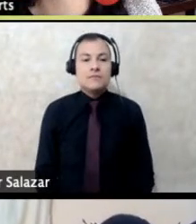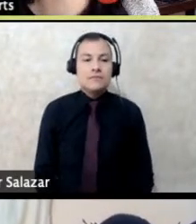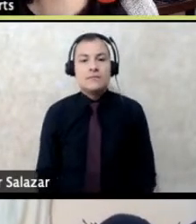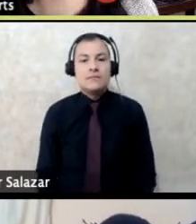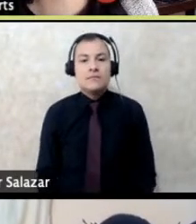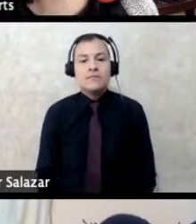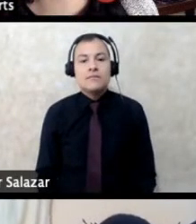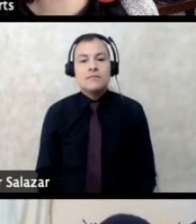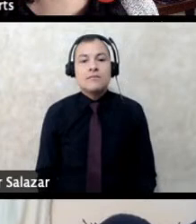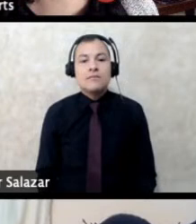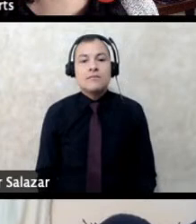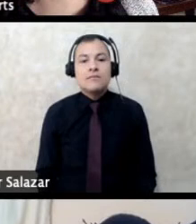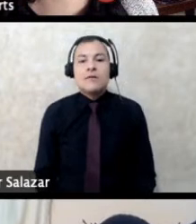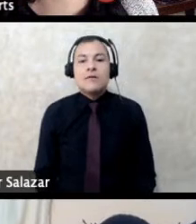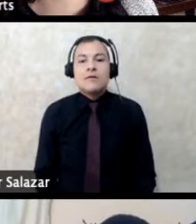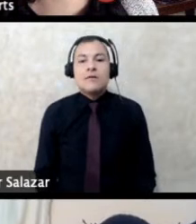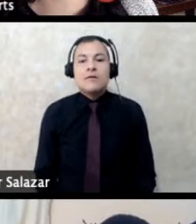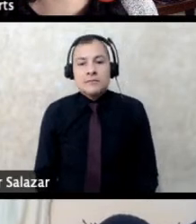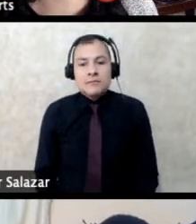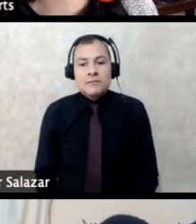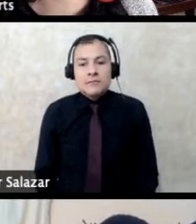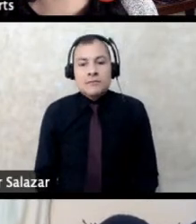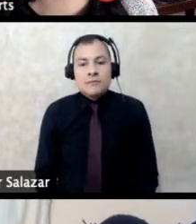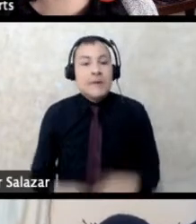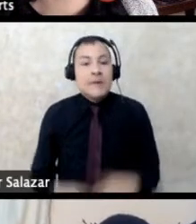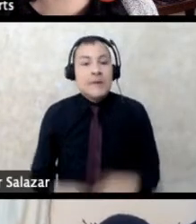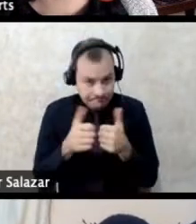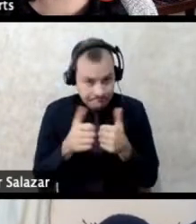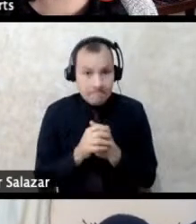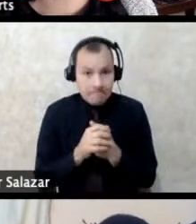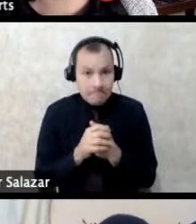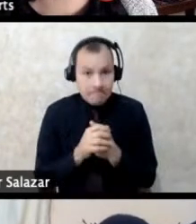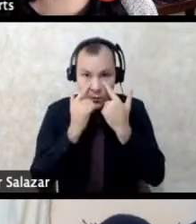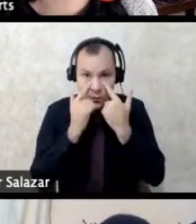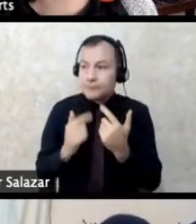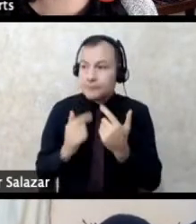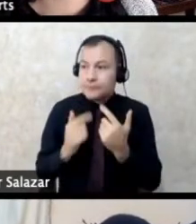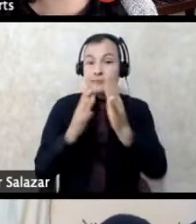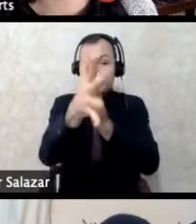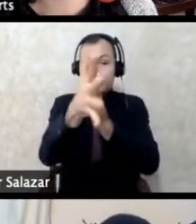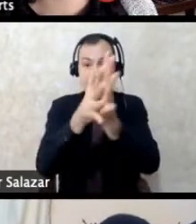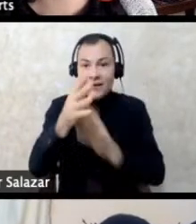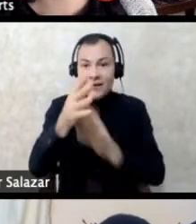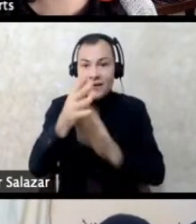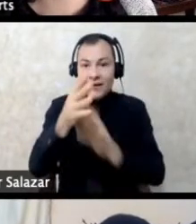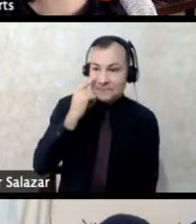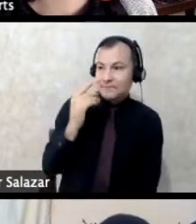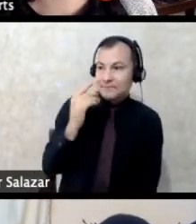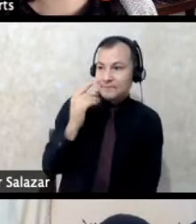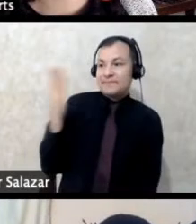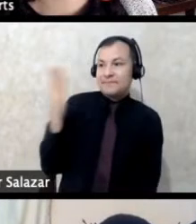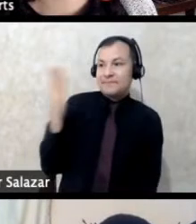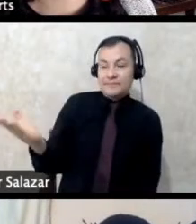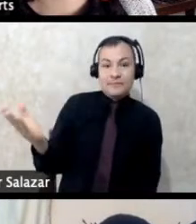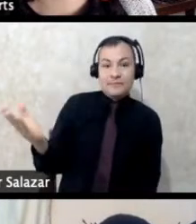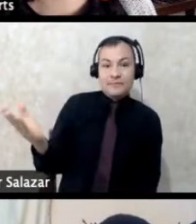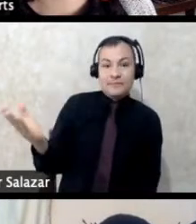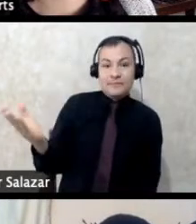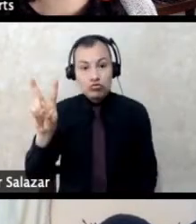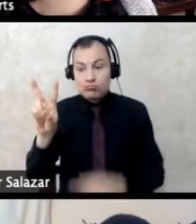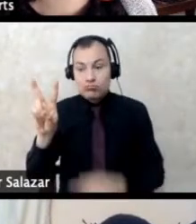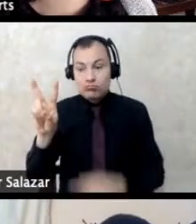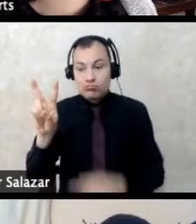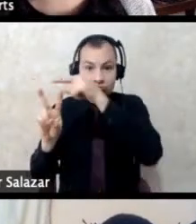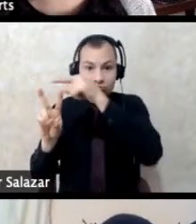Bueno, ahora quiero presentar a dos grandes talentosos artistas, se llaman Nur